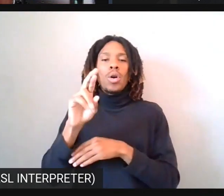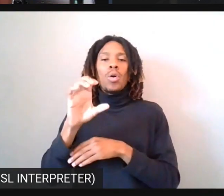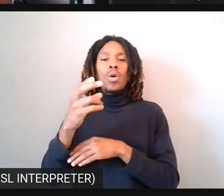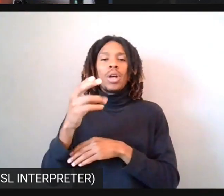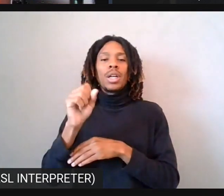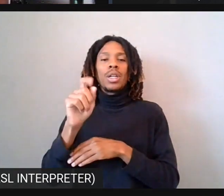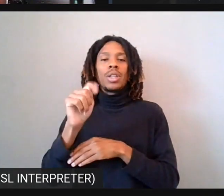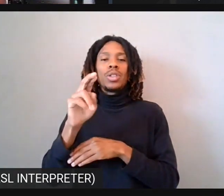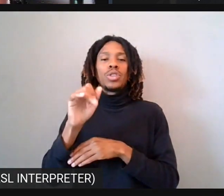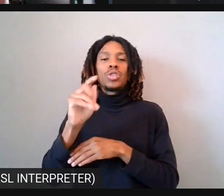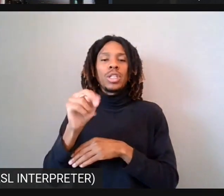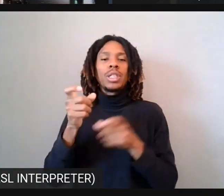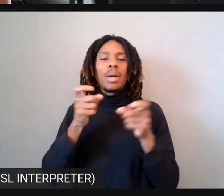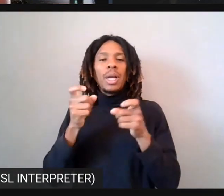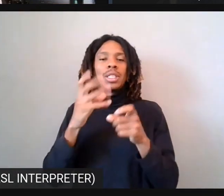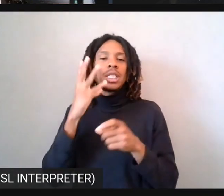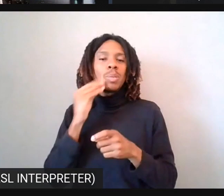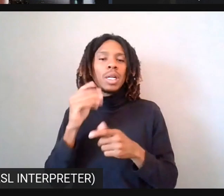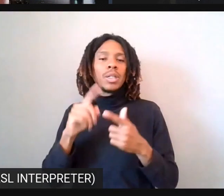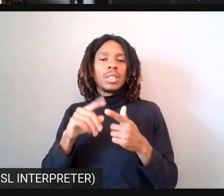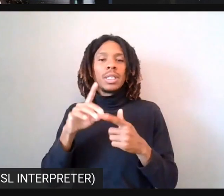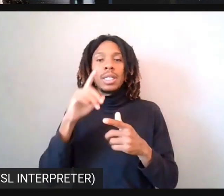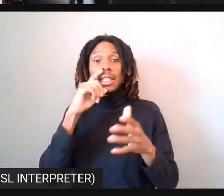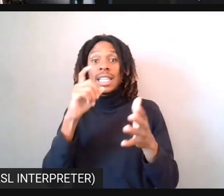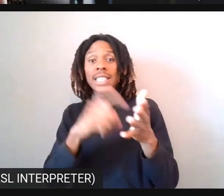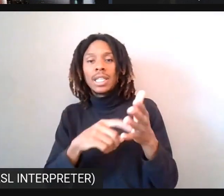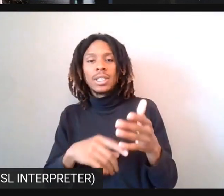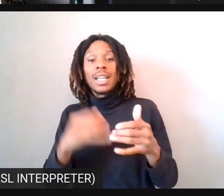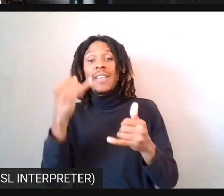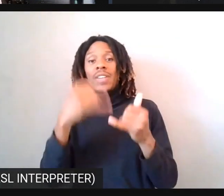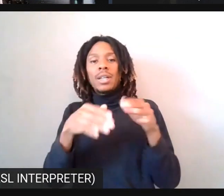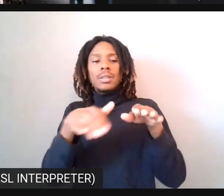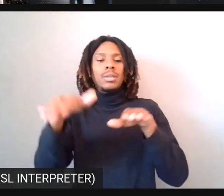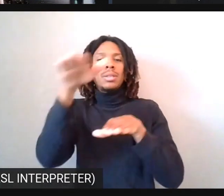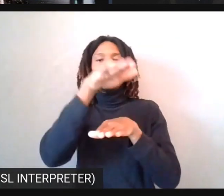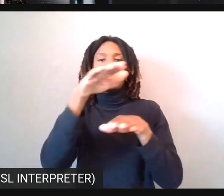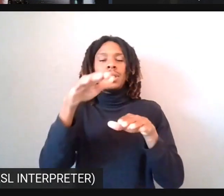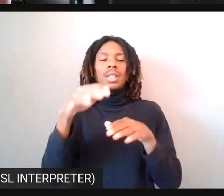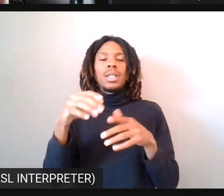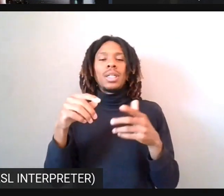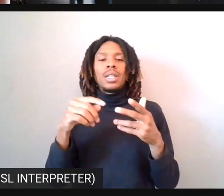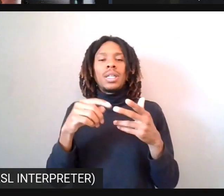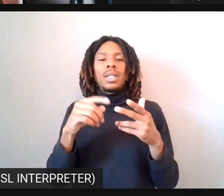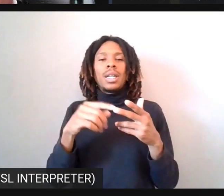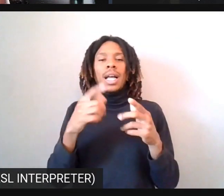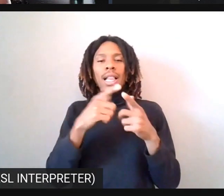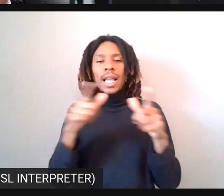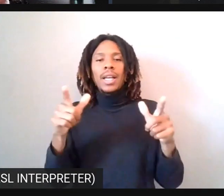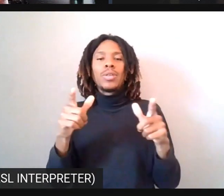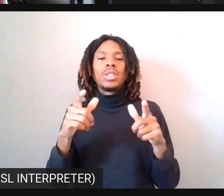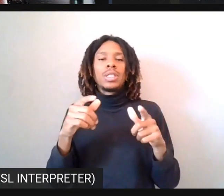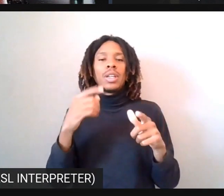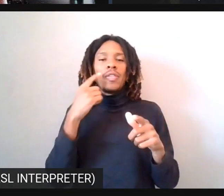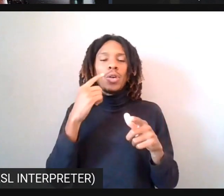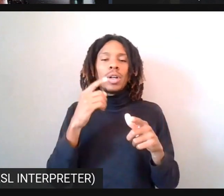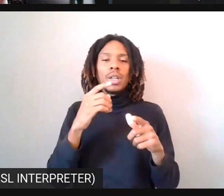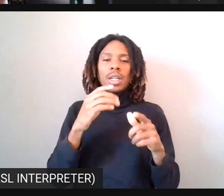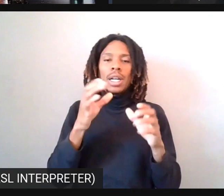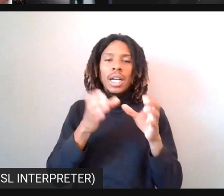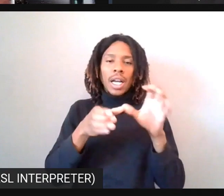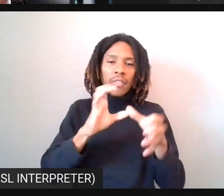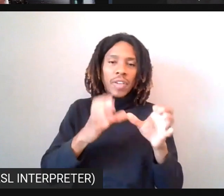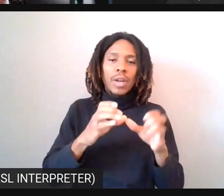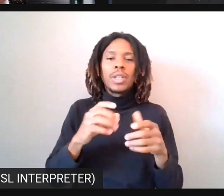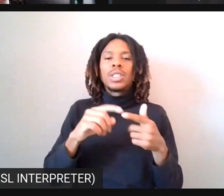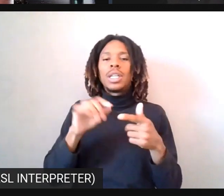experiences, such as drift detection. And then finally, you have languages associated with configuring resource state using JSON and YAML.